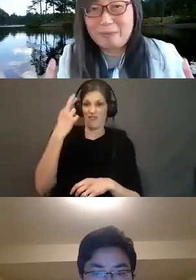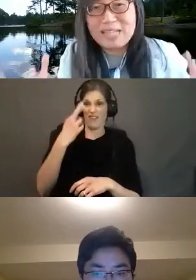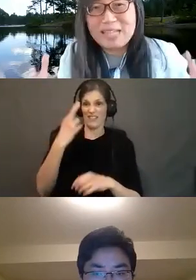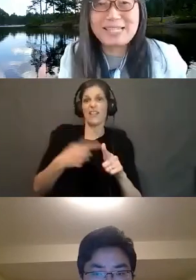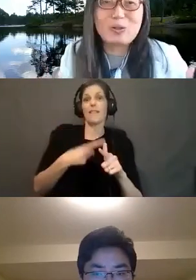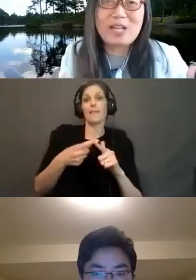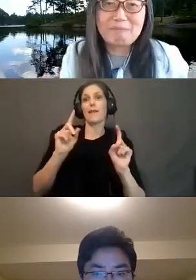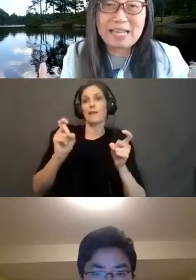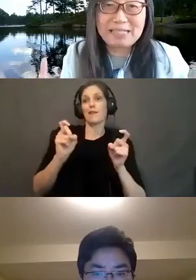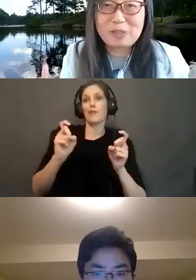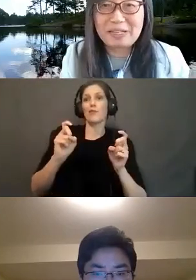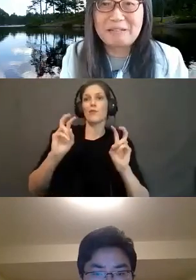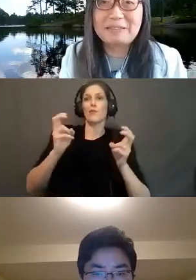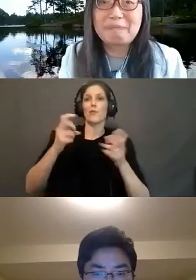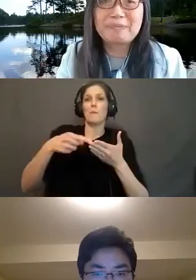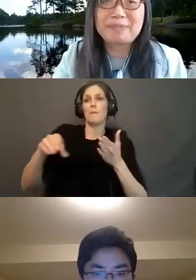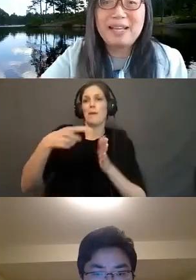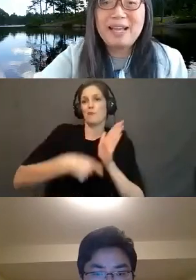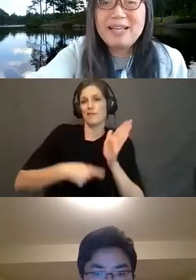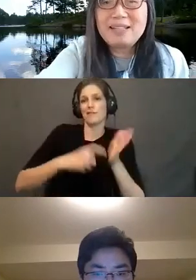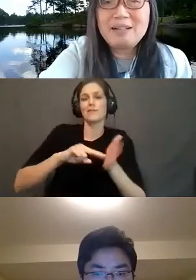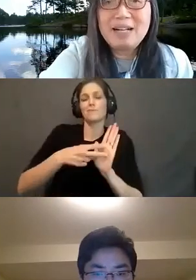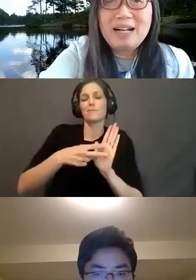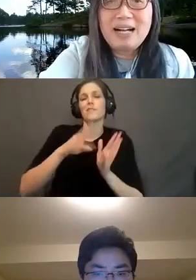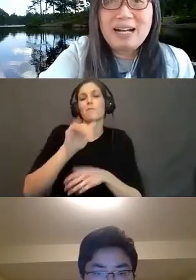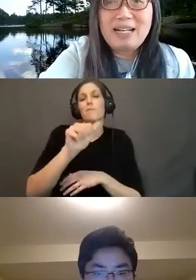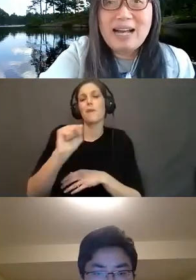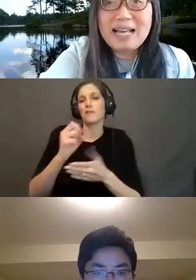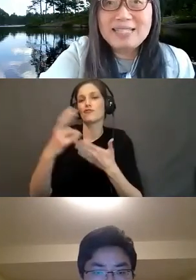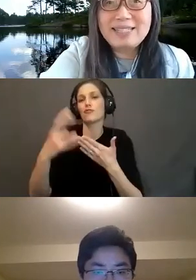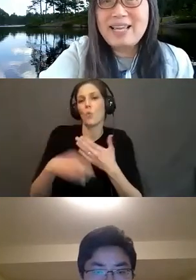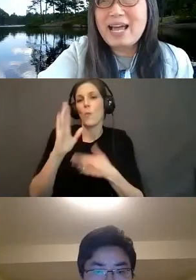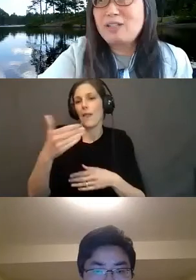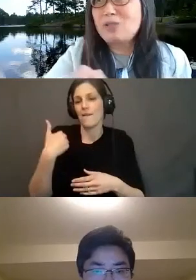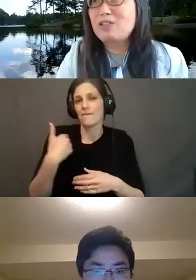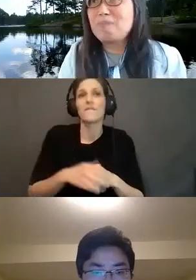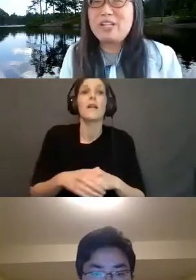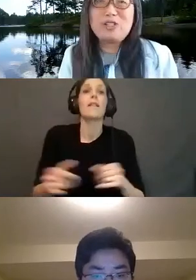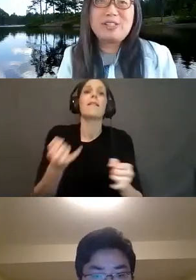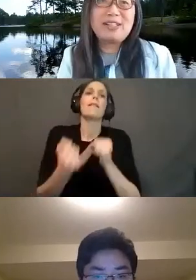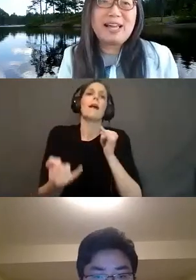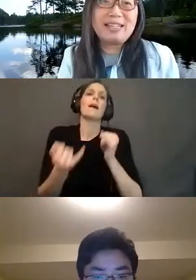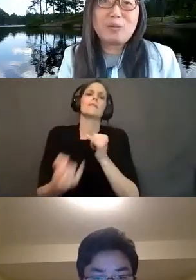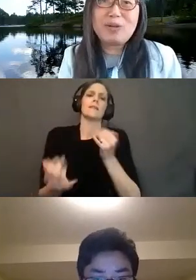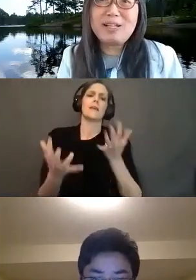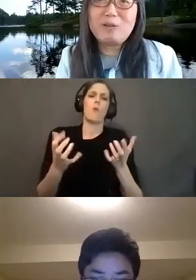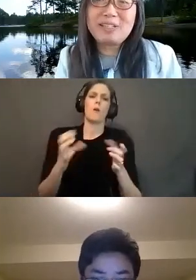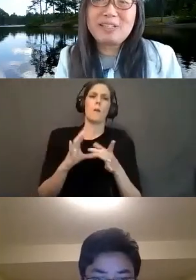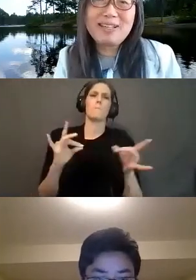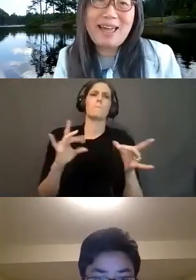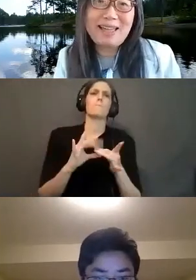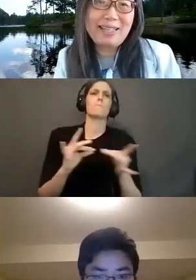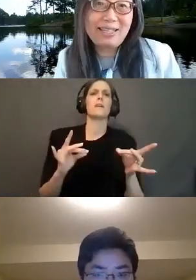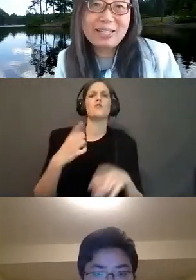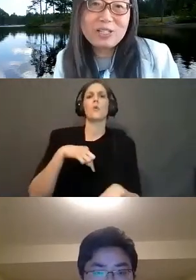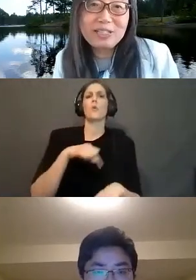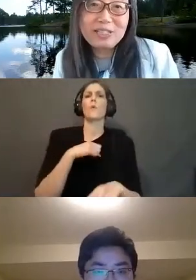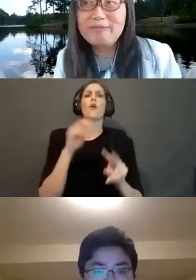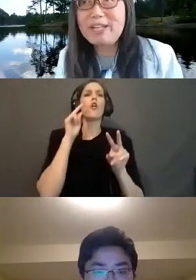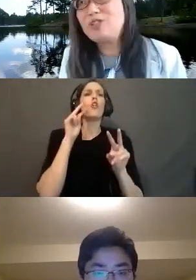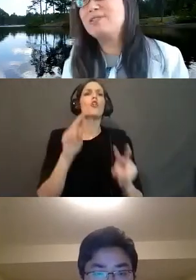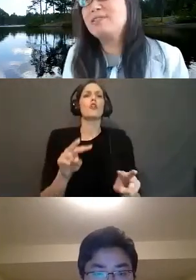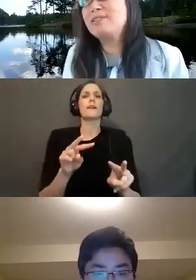the price is you have biased result. So lastly, I just want to mention that we are looking at